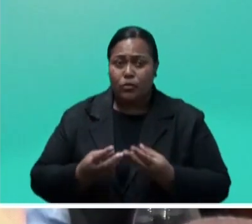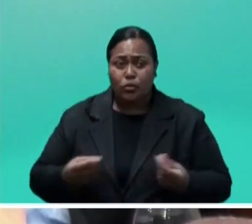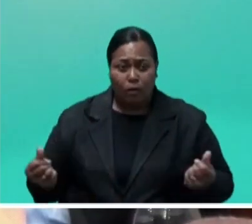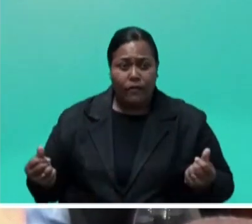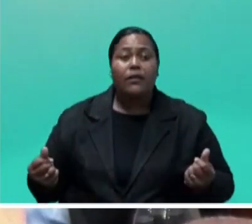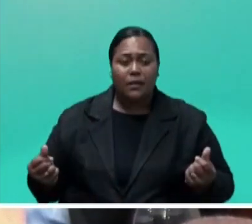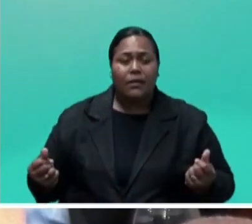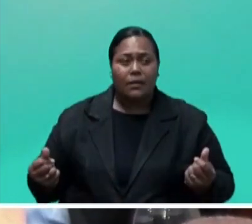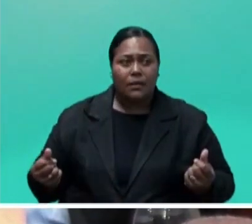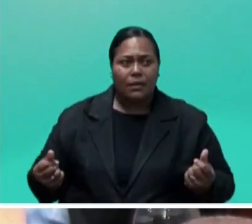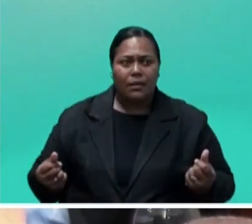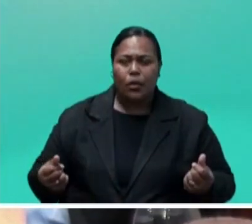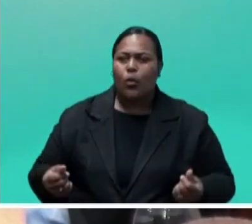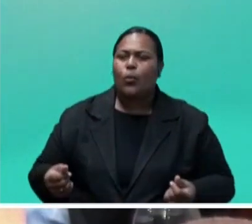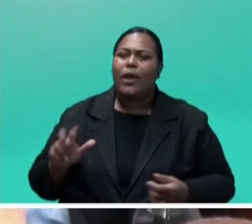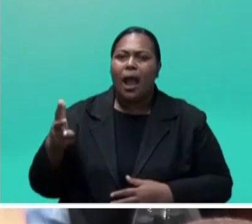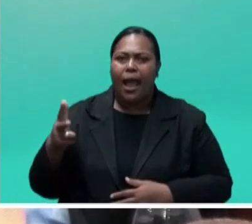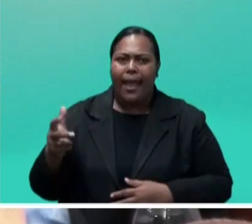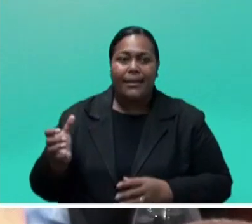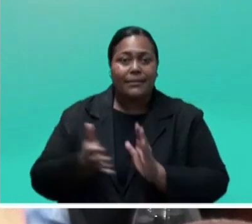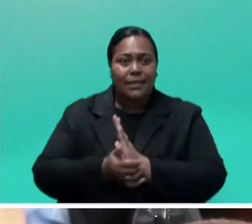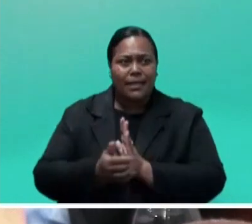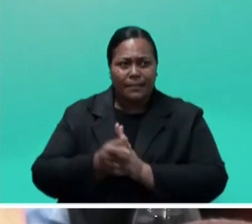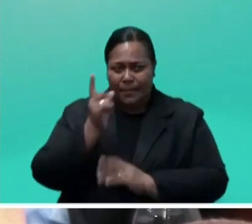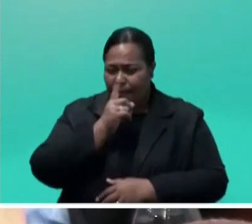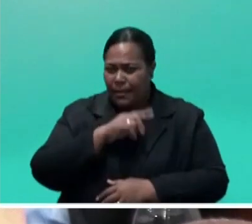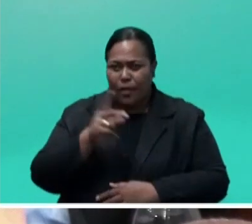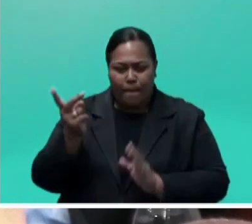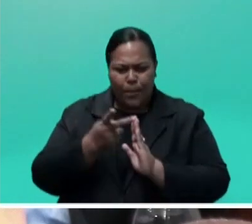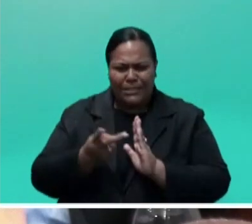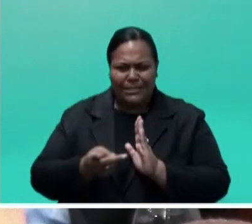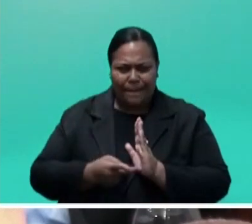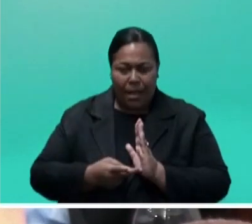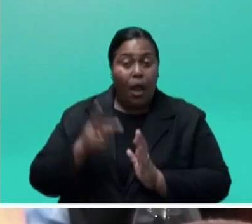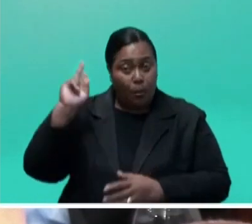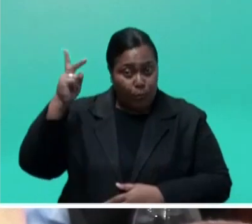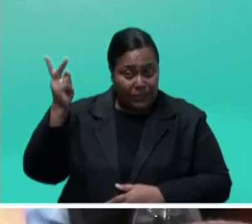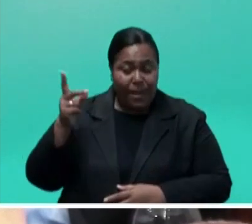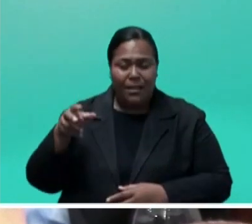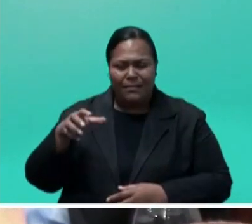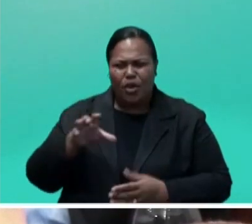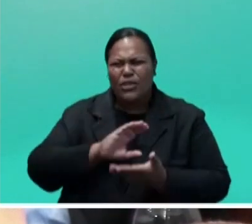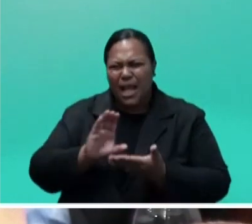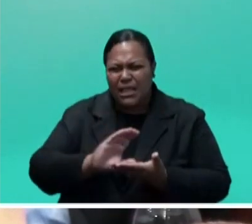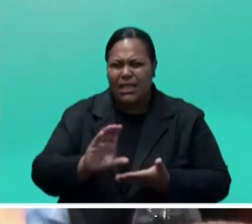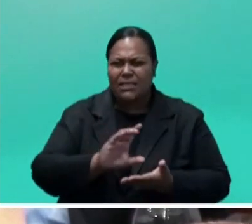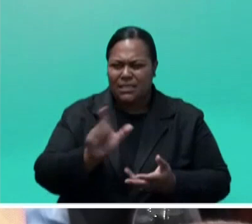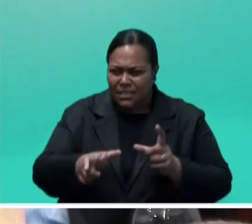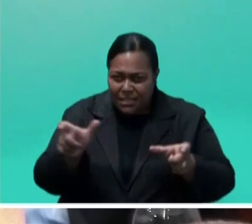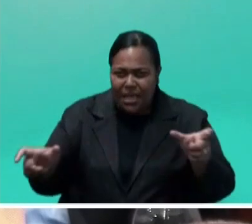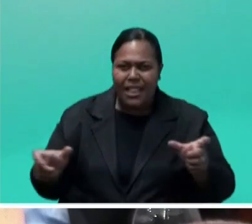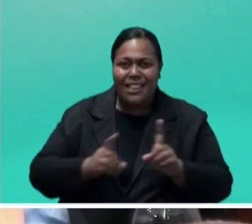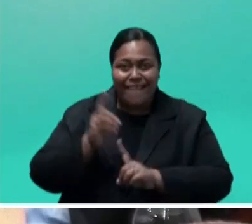engage specialist roles, which is the principal MIS consultant, the senior MIS consultant, developers,